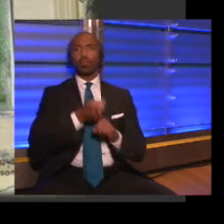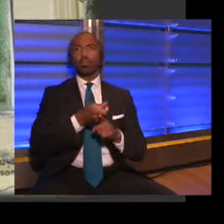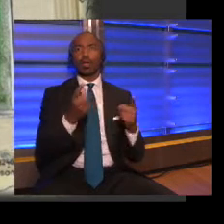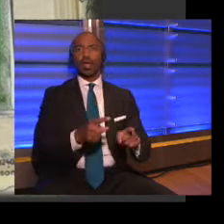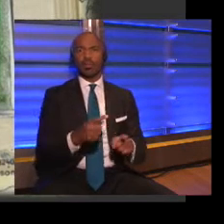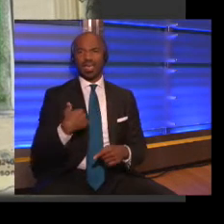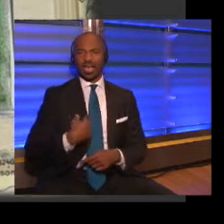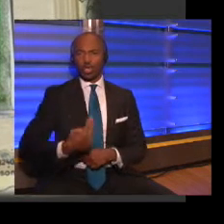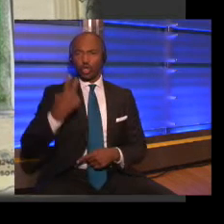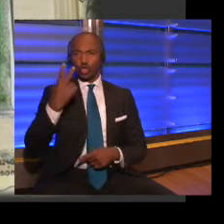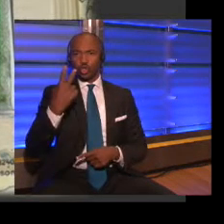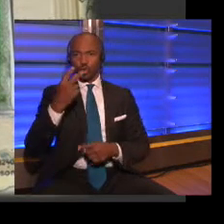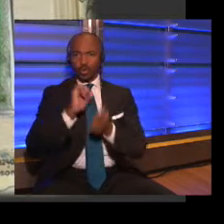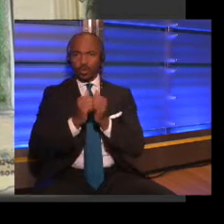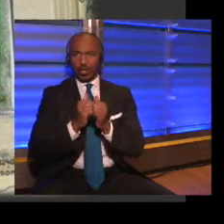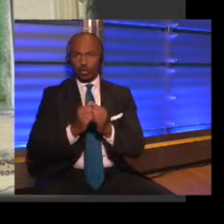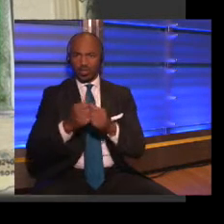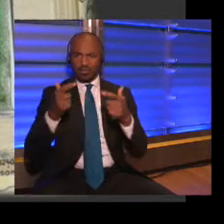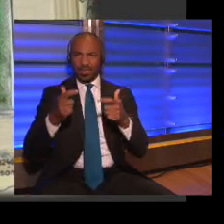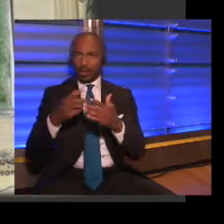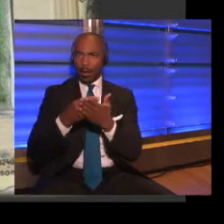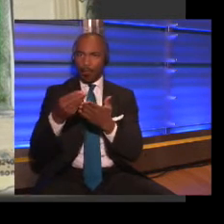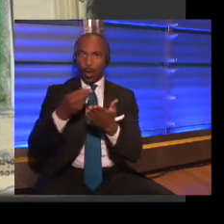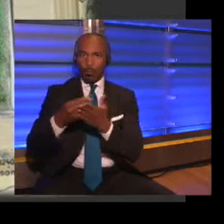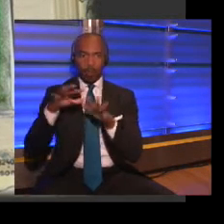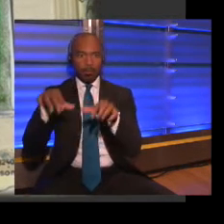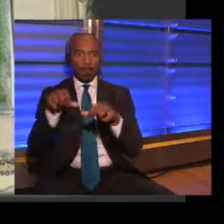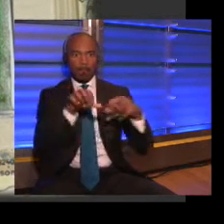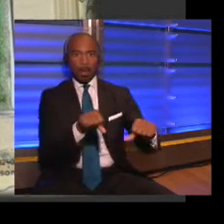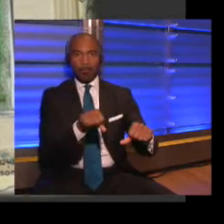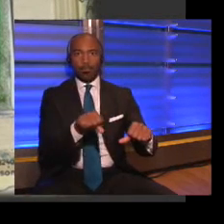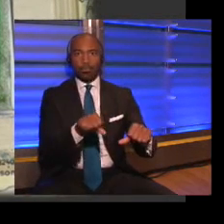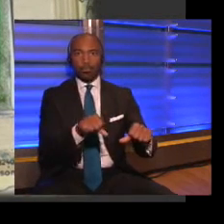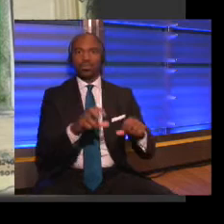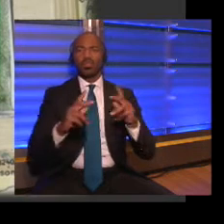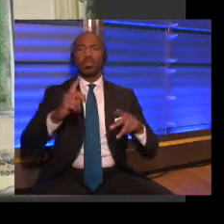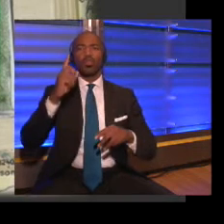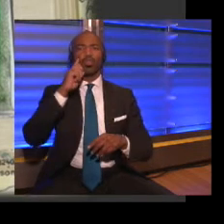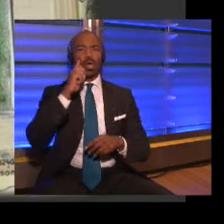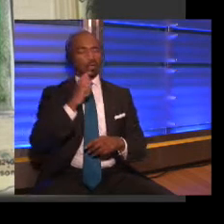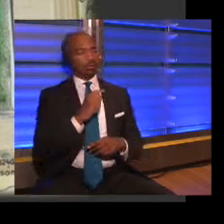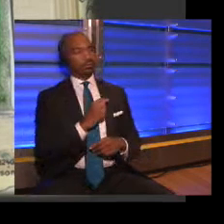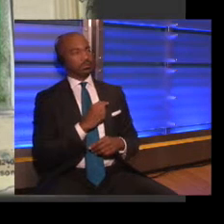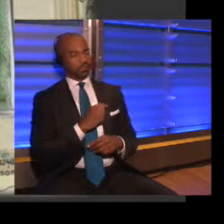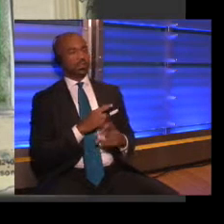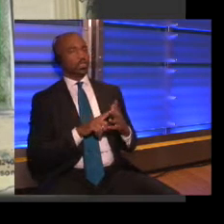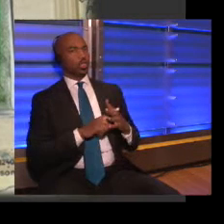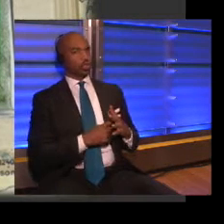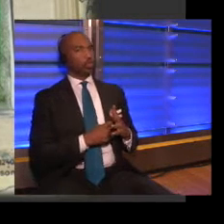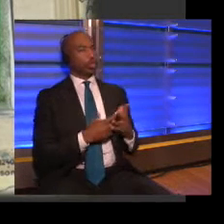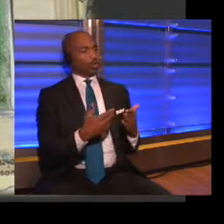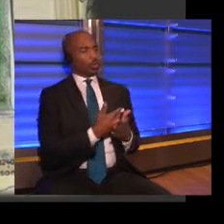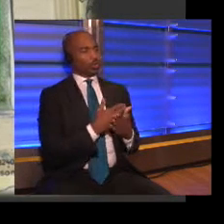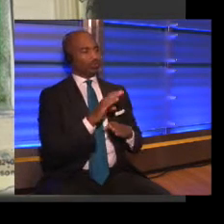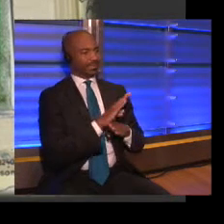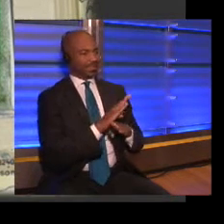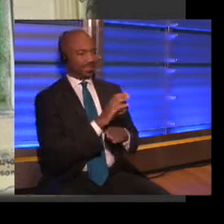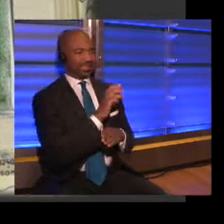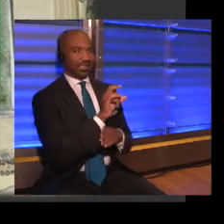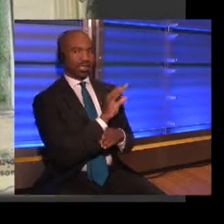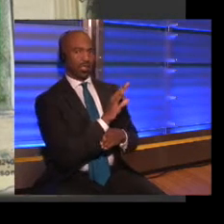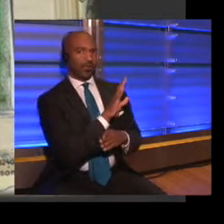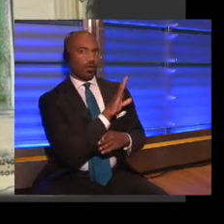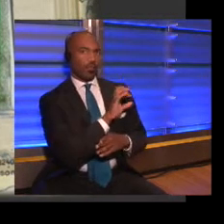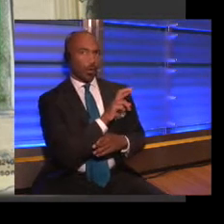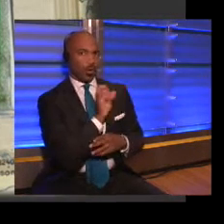big competitors got bought. And conventional wisdom was there was no way an upstart like Cliff Bar was going to have any chance